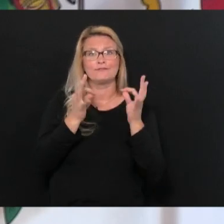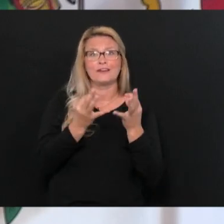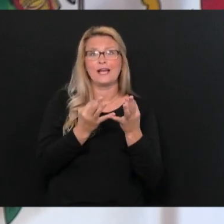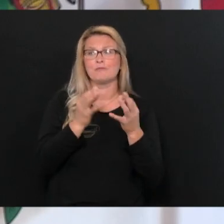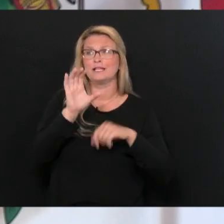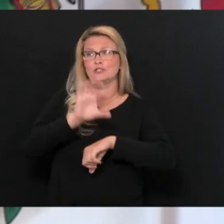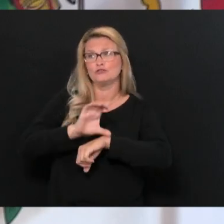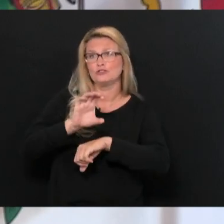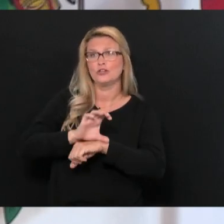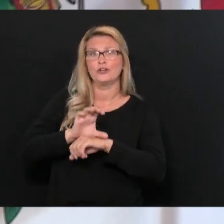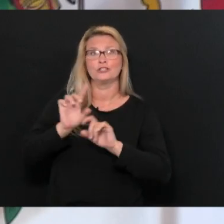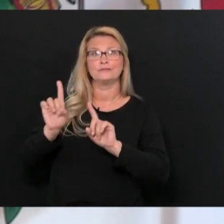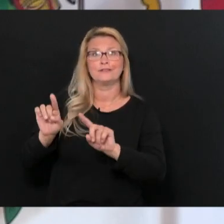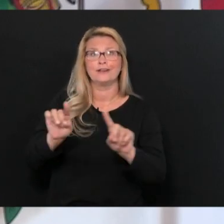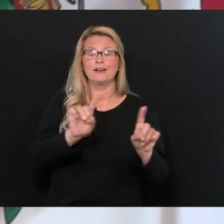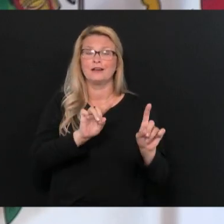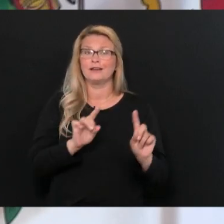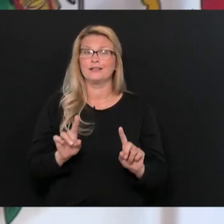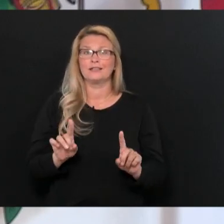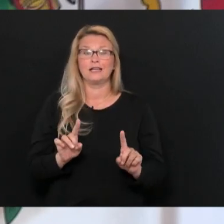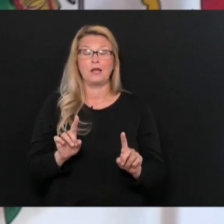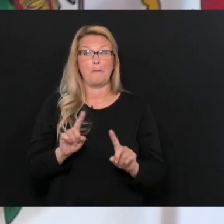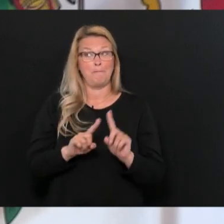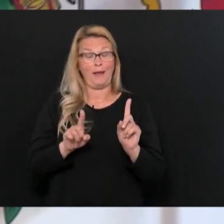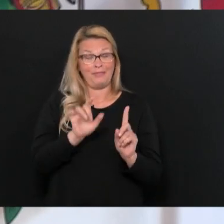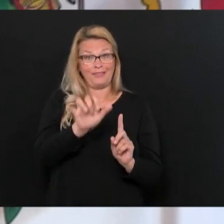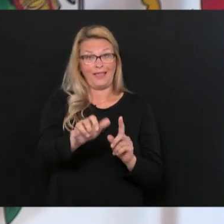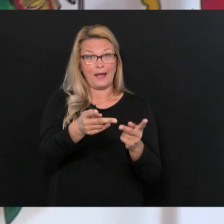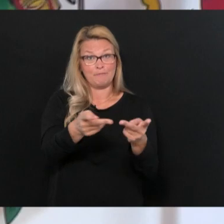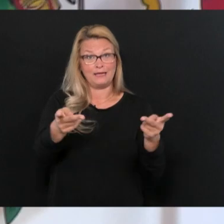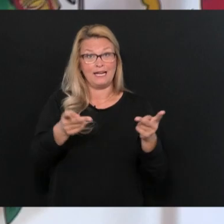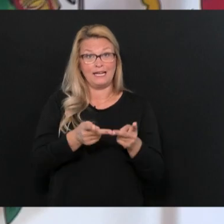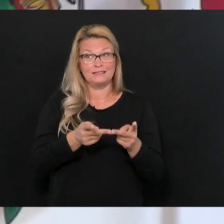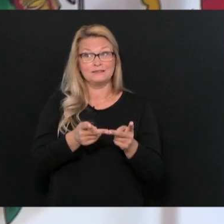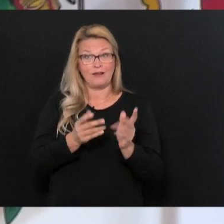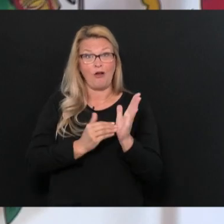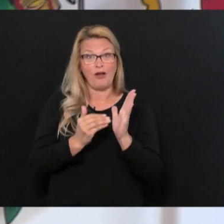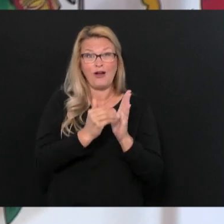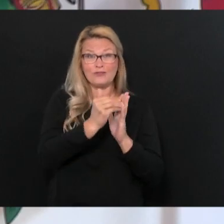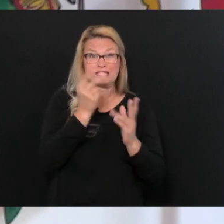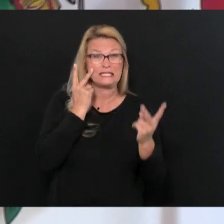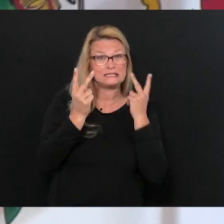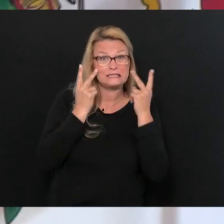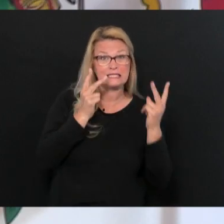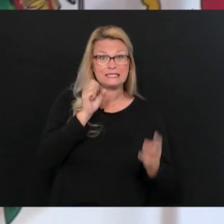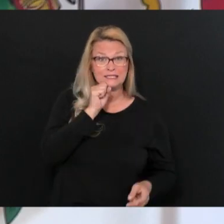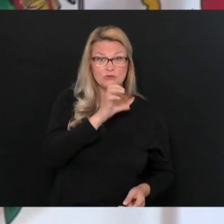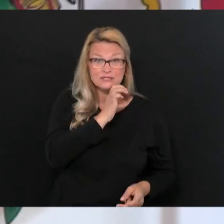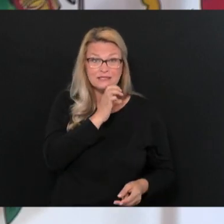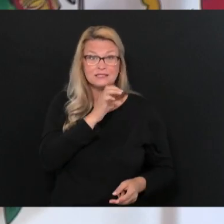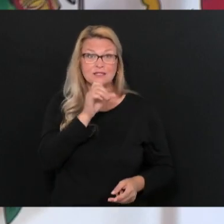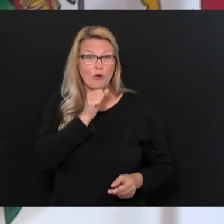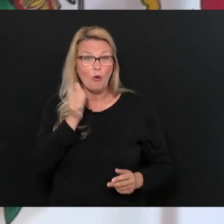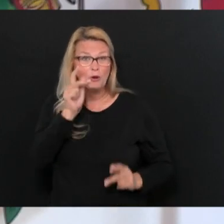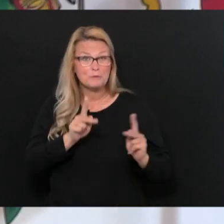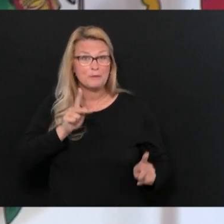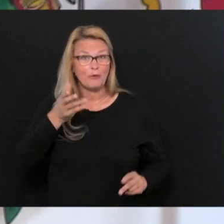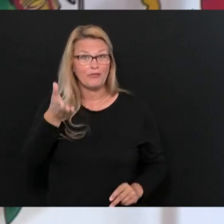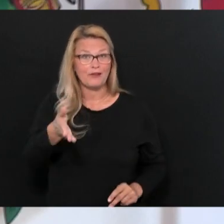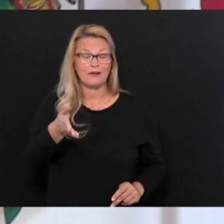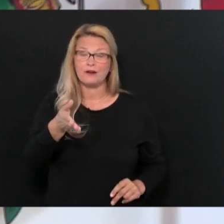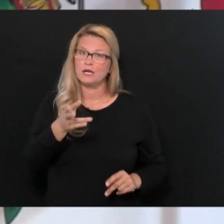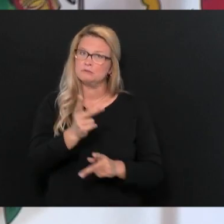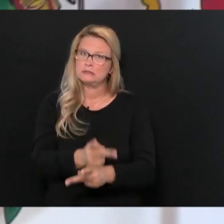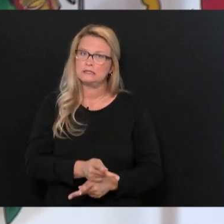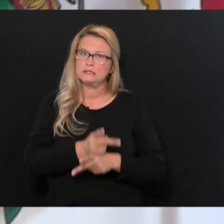And it's an absolute place where a lot of our elderly go, and we just got to watch. We just got to